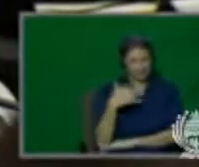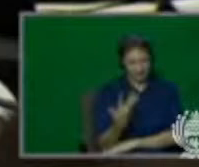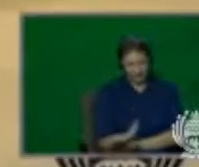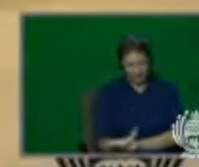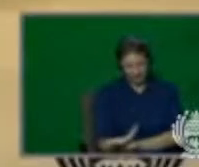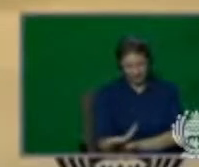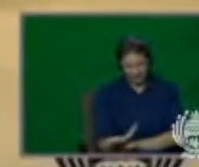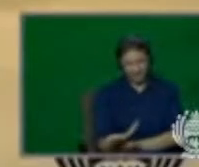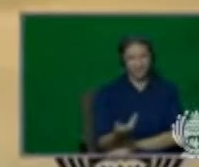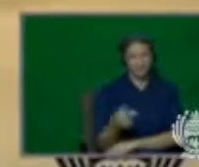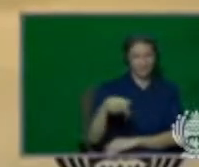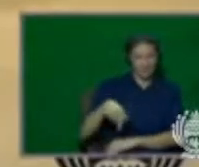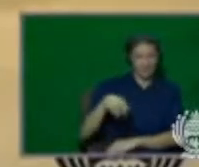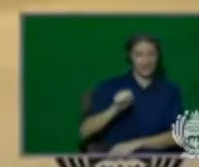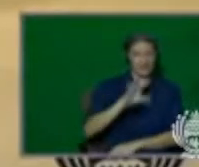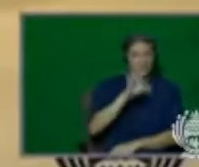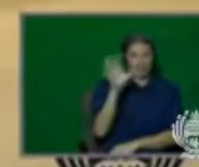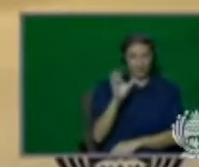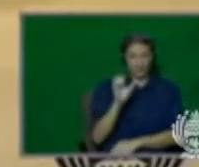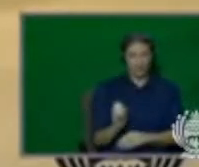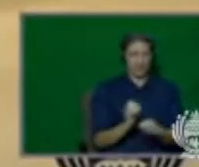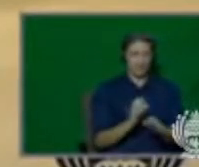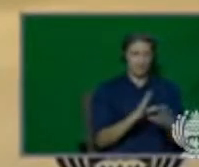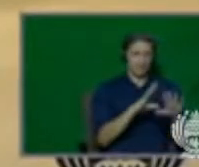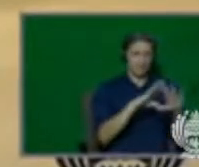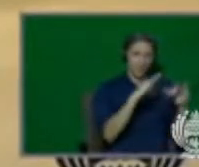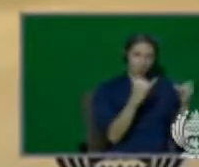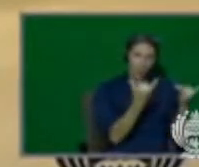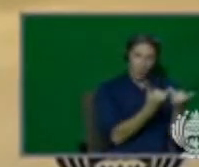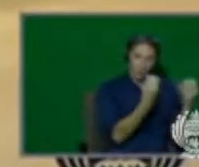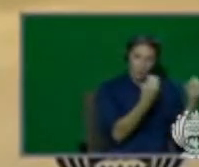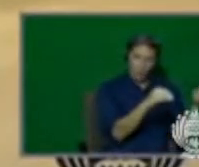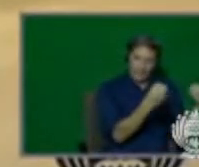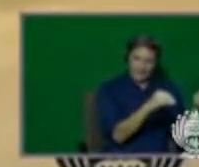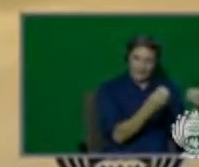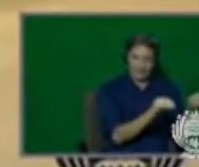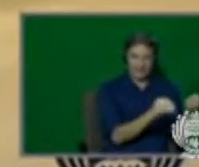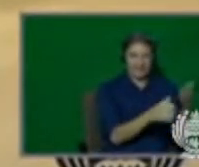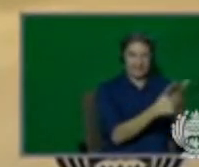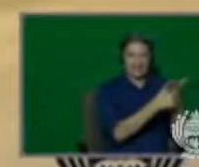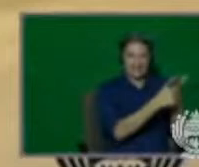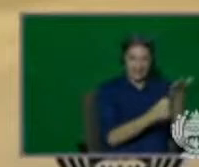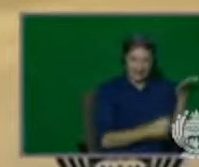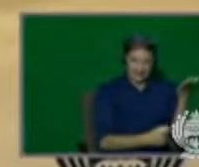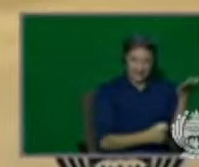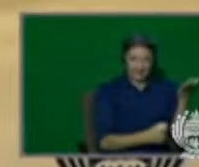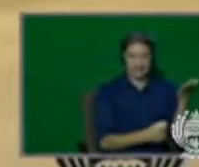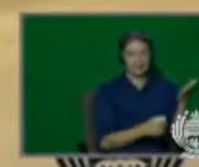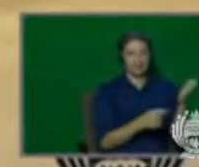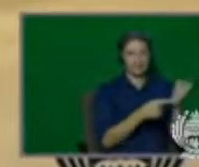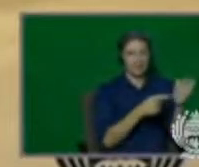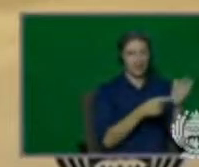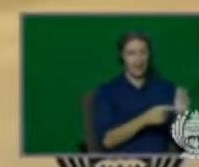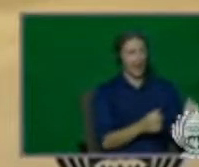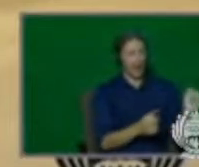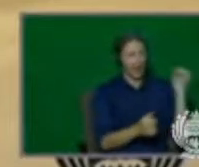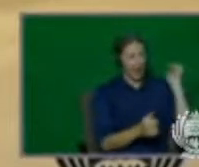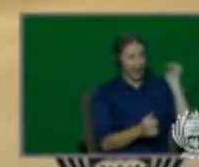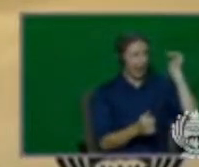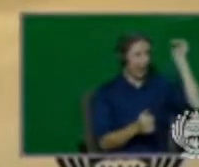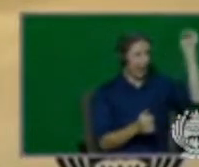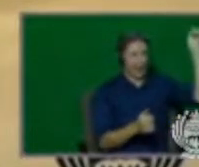Furthermore, South Africa's corporate income tax collections are already higher than most of our peer